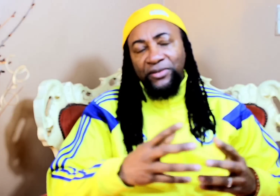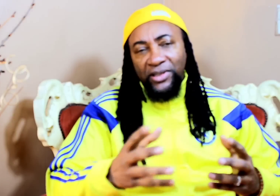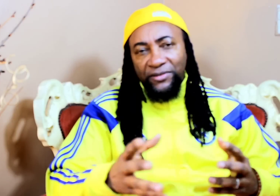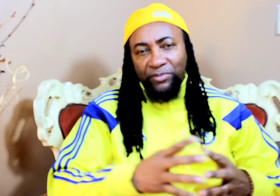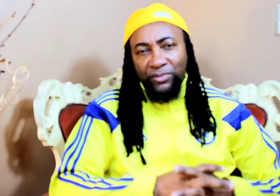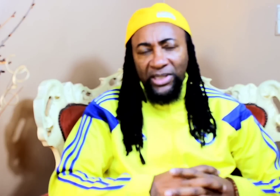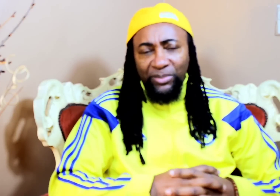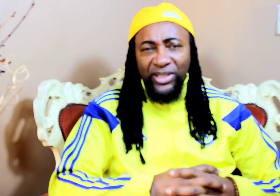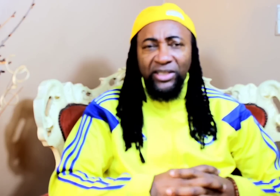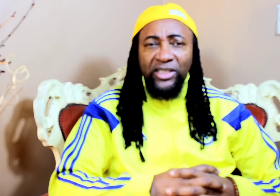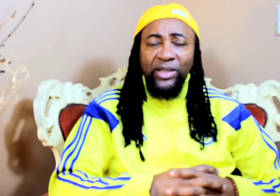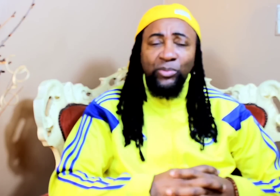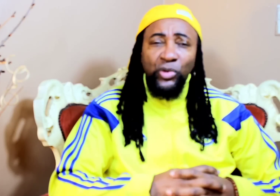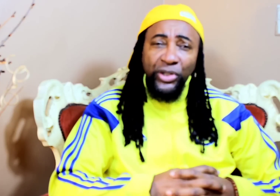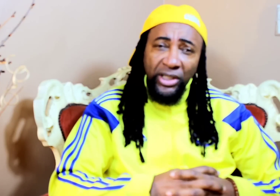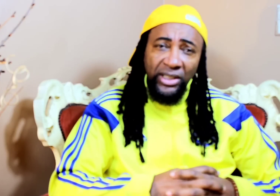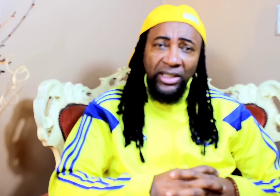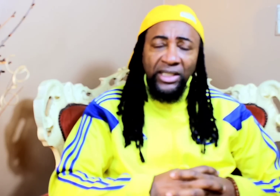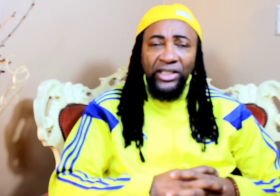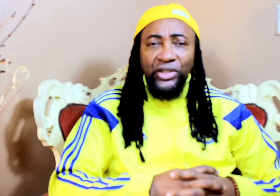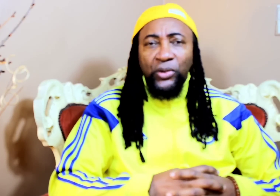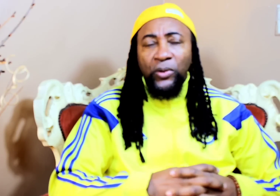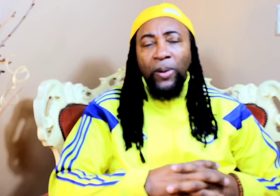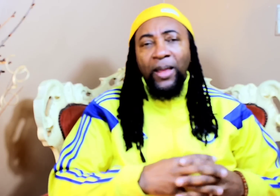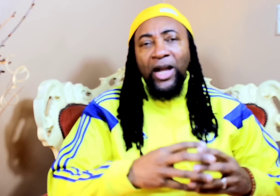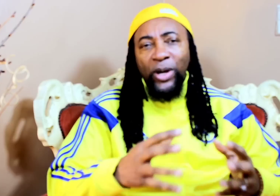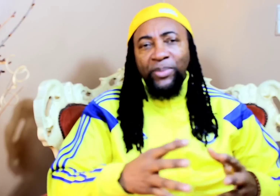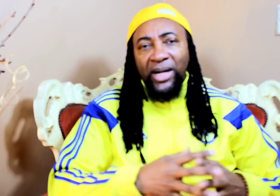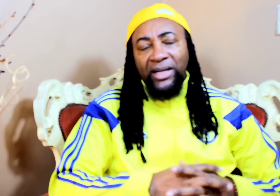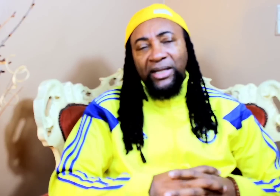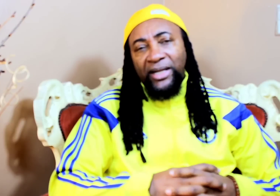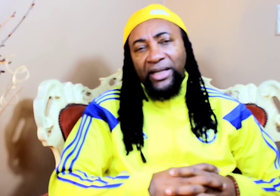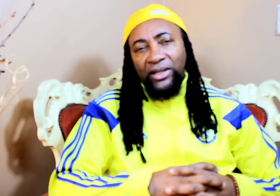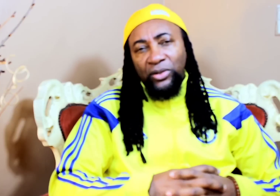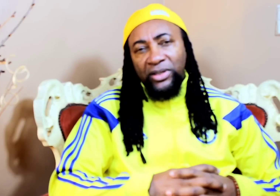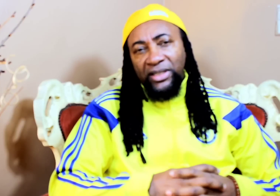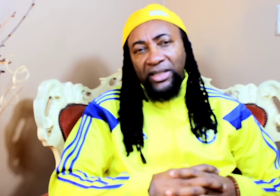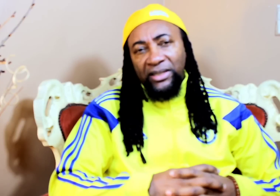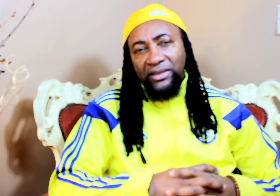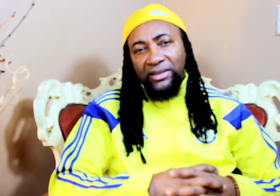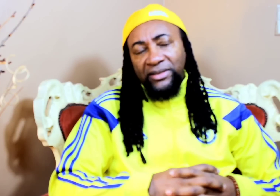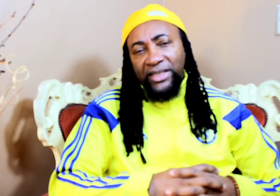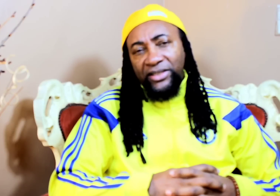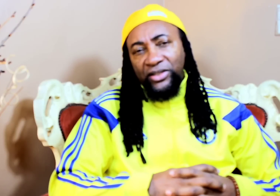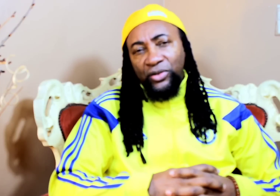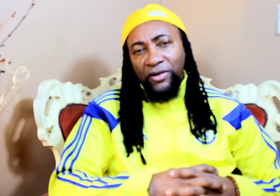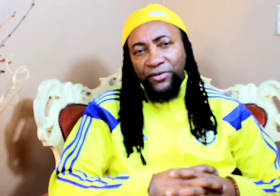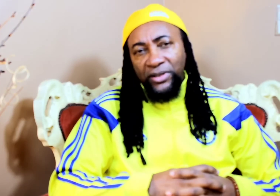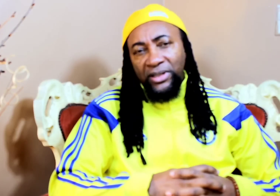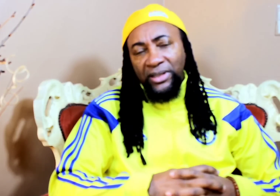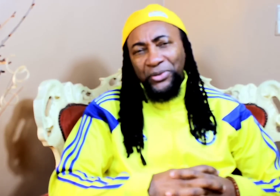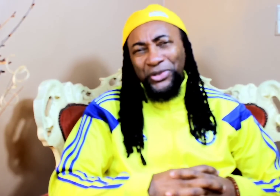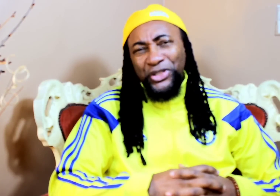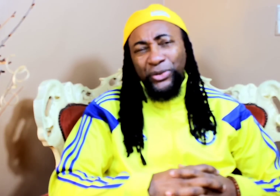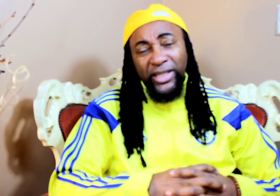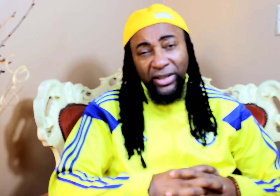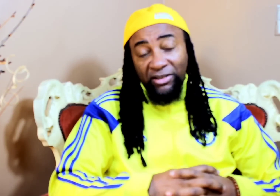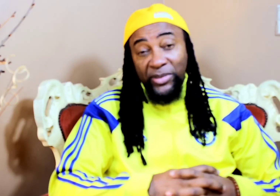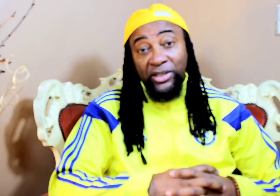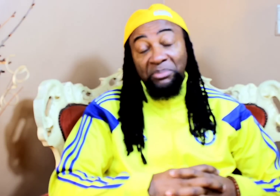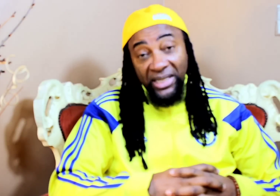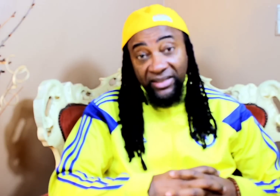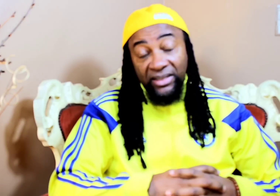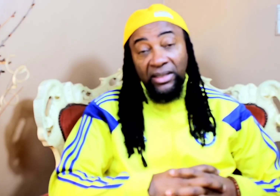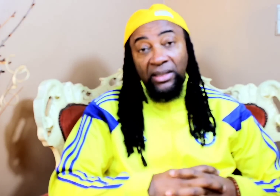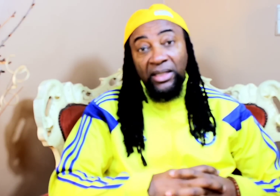ire of Senator Samuda. So I went back and I looked at Senator Crawford, who shredded the